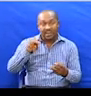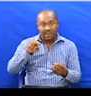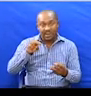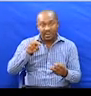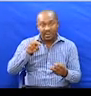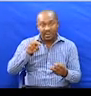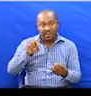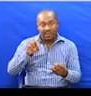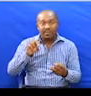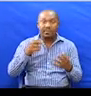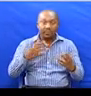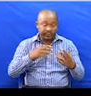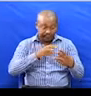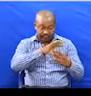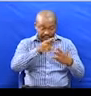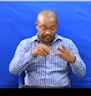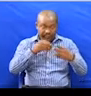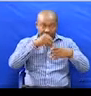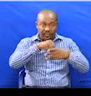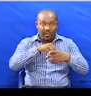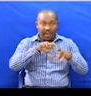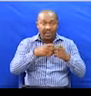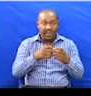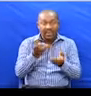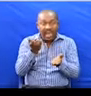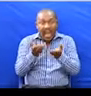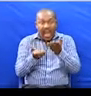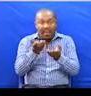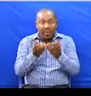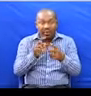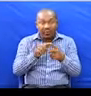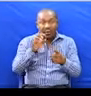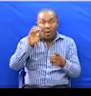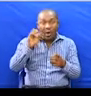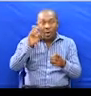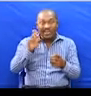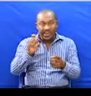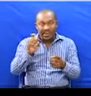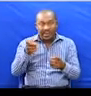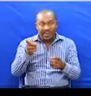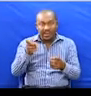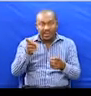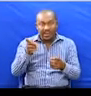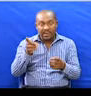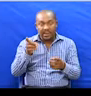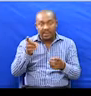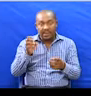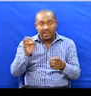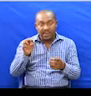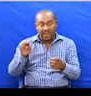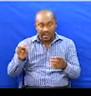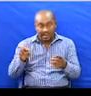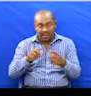oxygen. But the amount of oxygen that are present in lipid is much